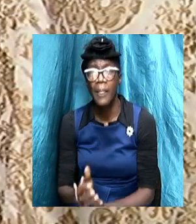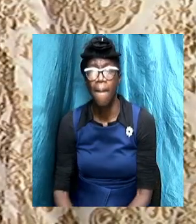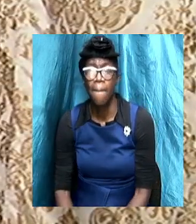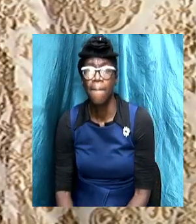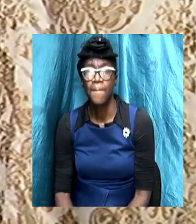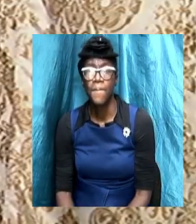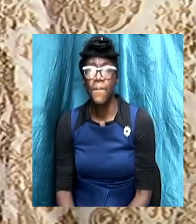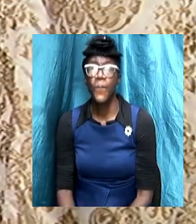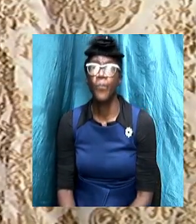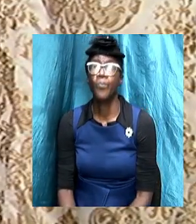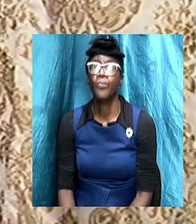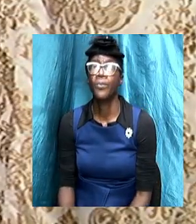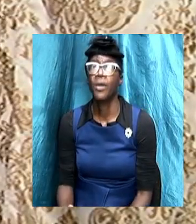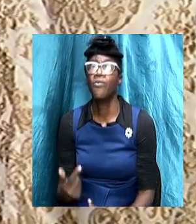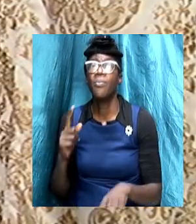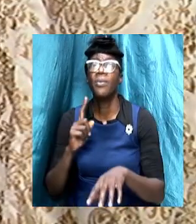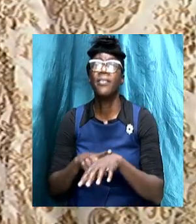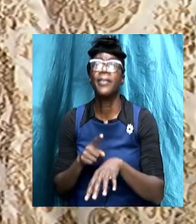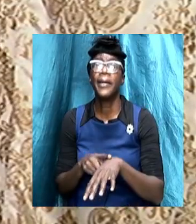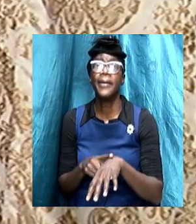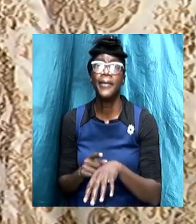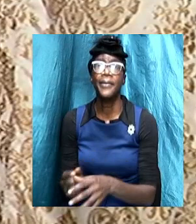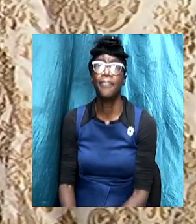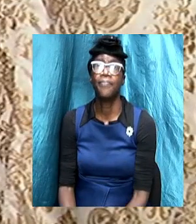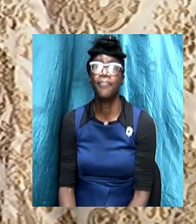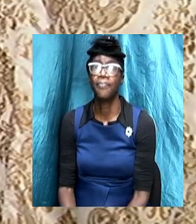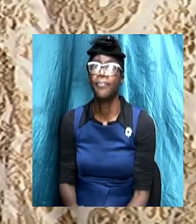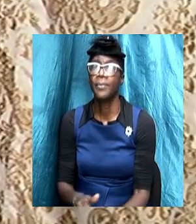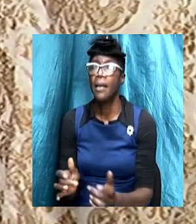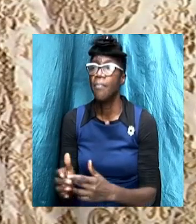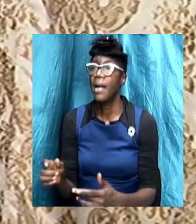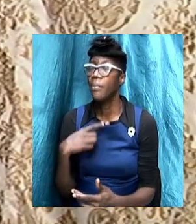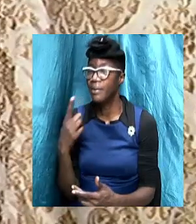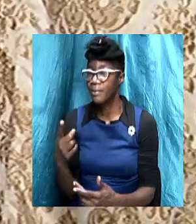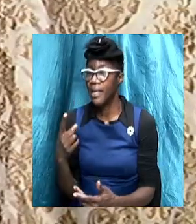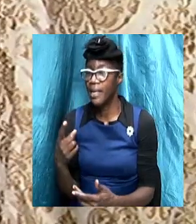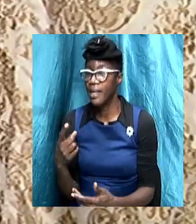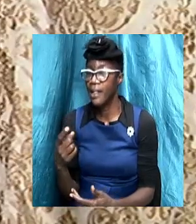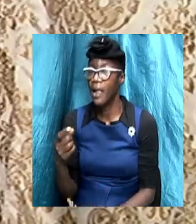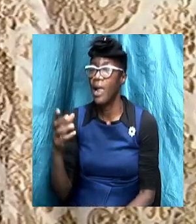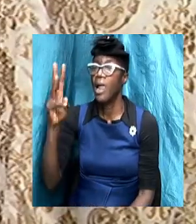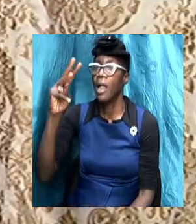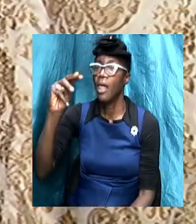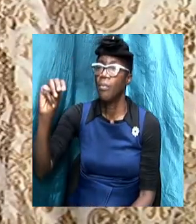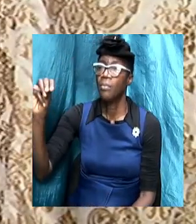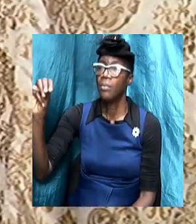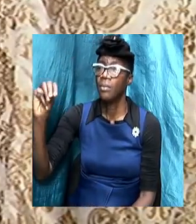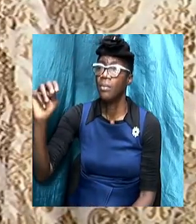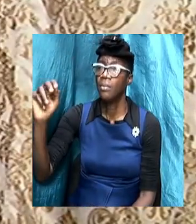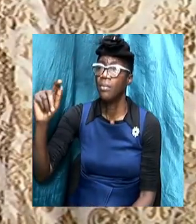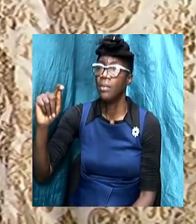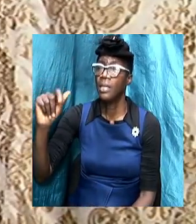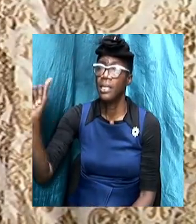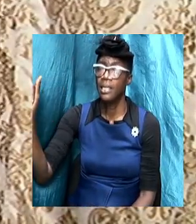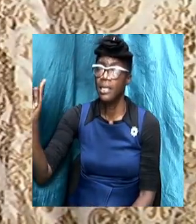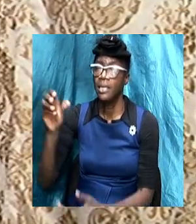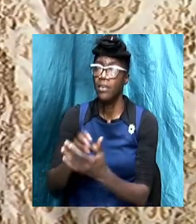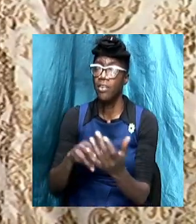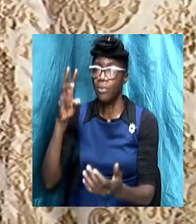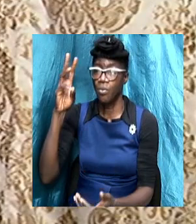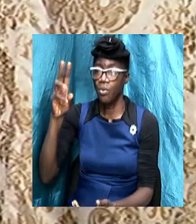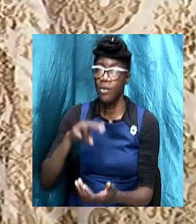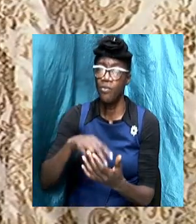From the inception, the Bible says in Matthew 1:21, she shall bring forth a son, and thou shalt call his